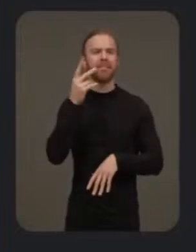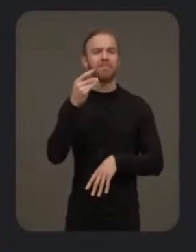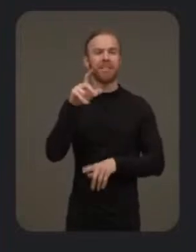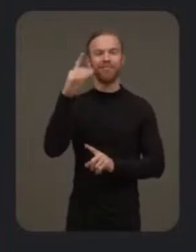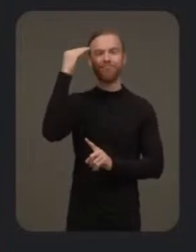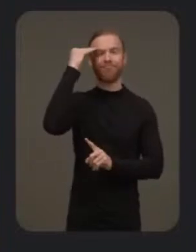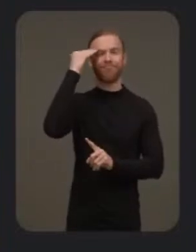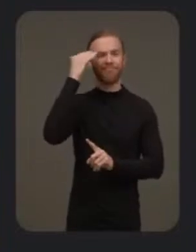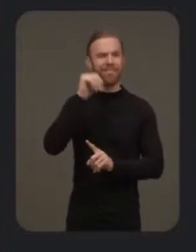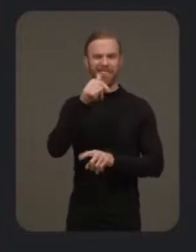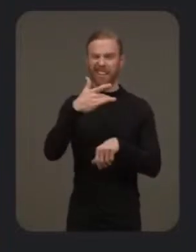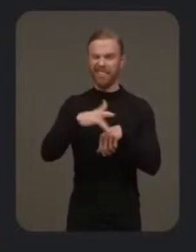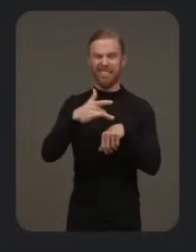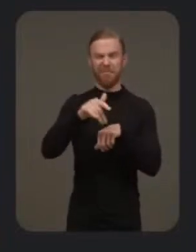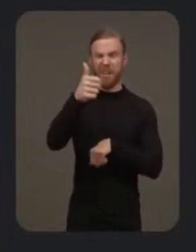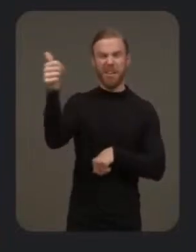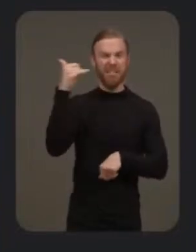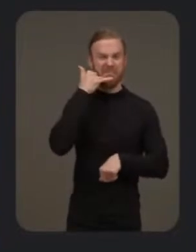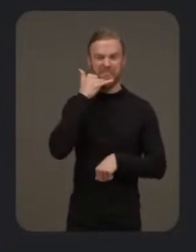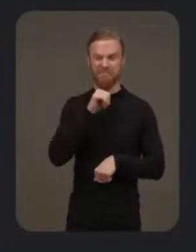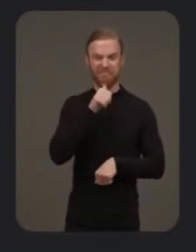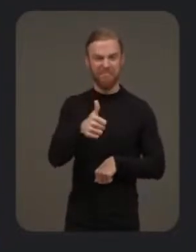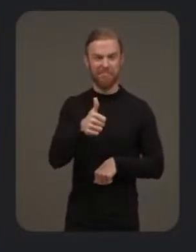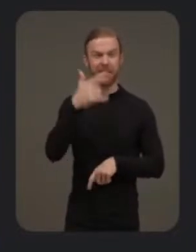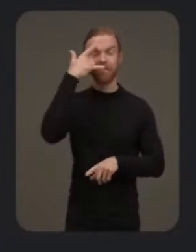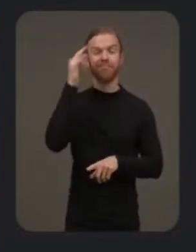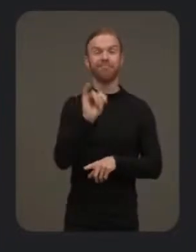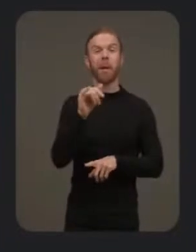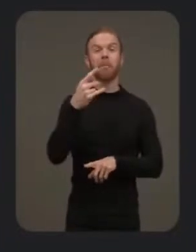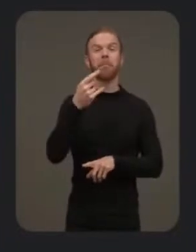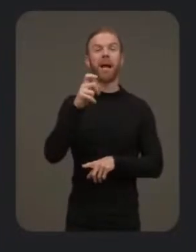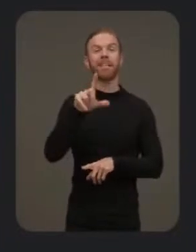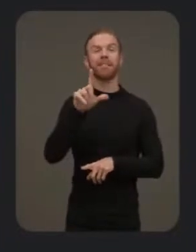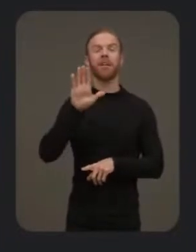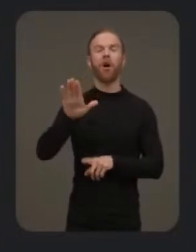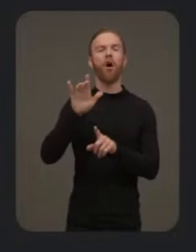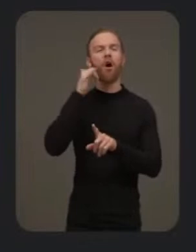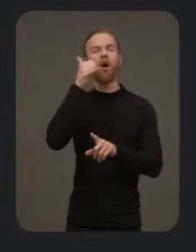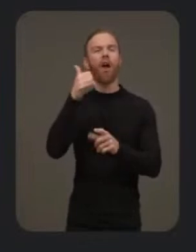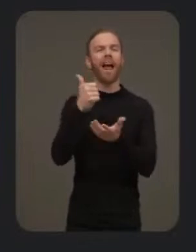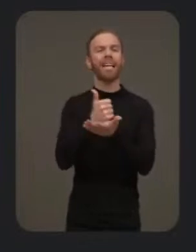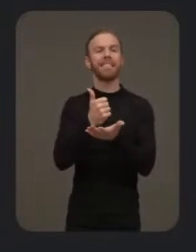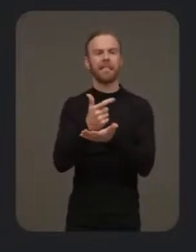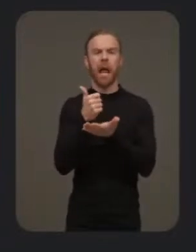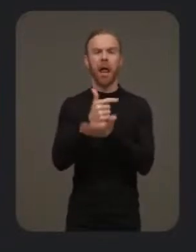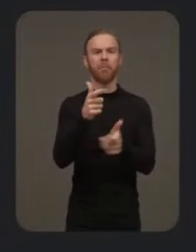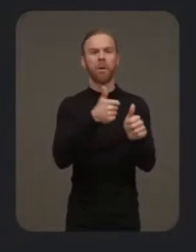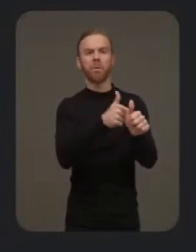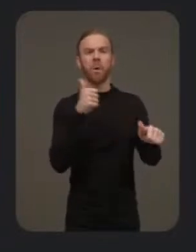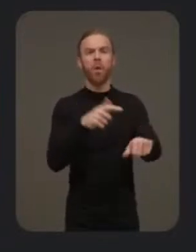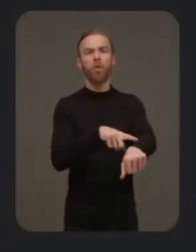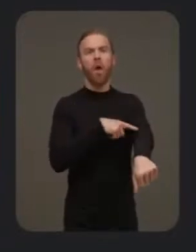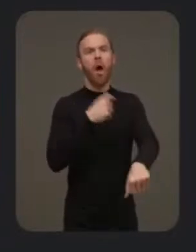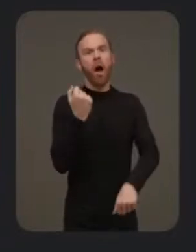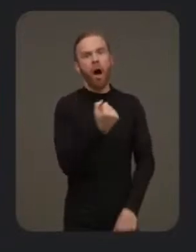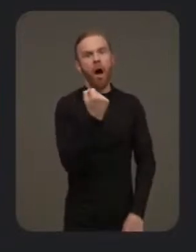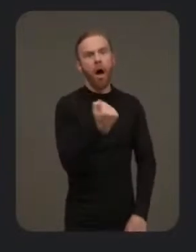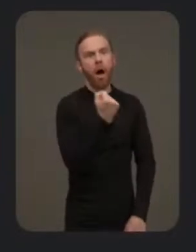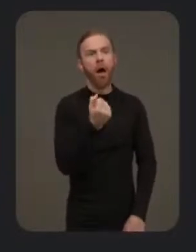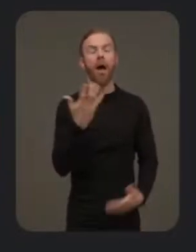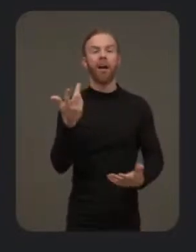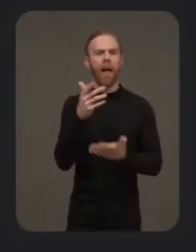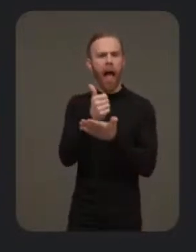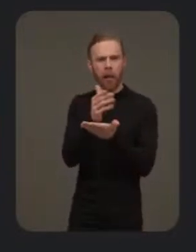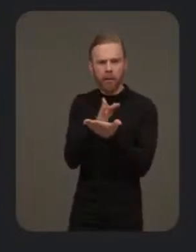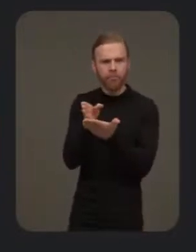mobile device, like Pixel Call Assist, which helps you avoid long hold times, navigate phone